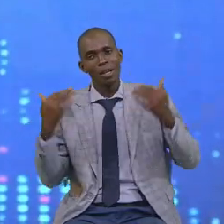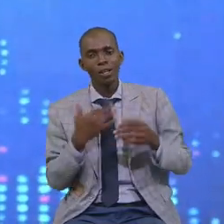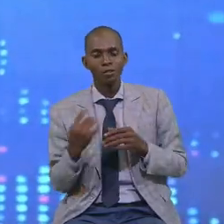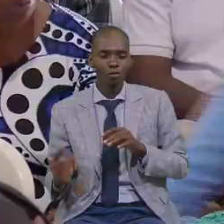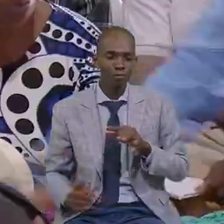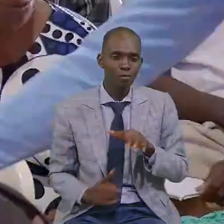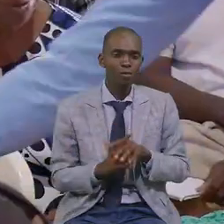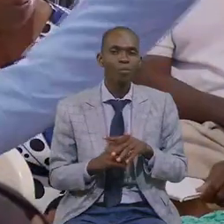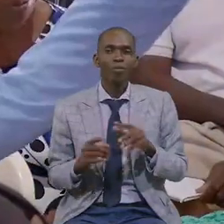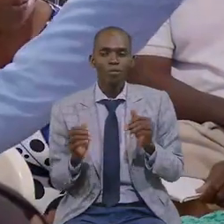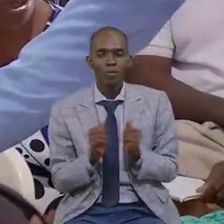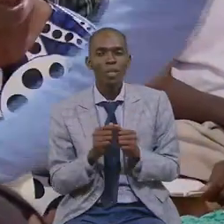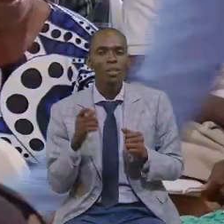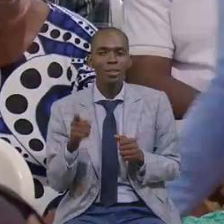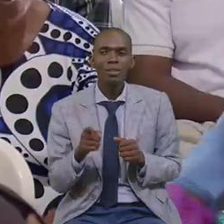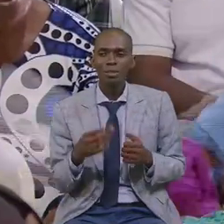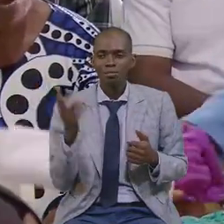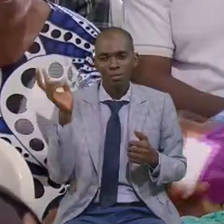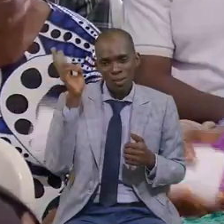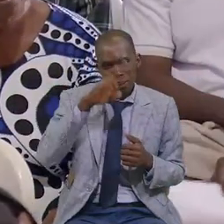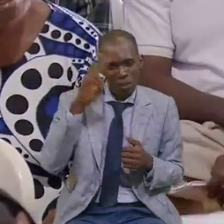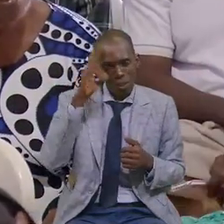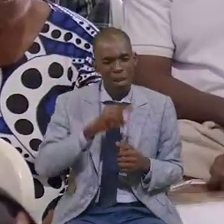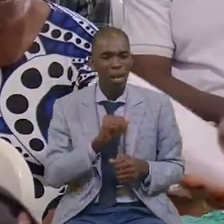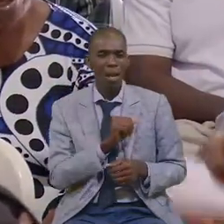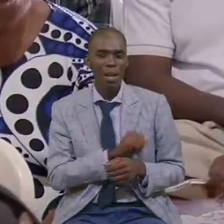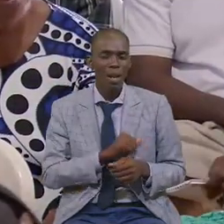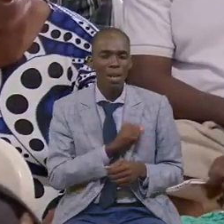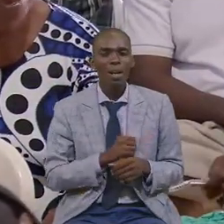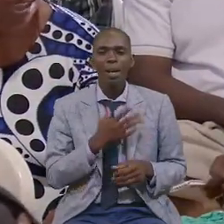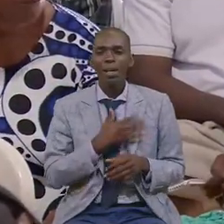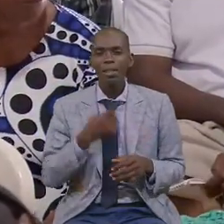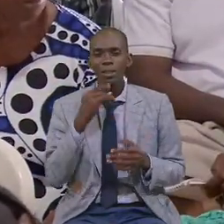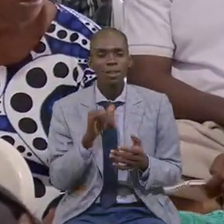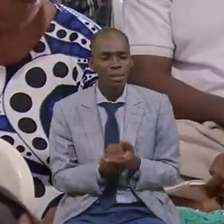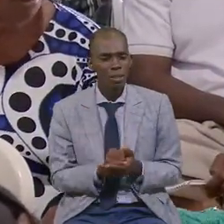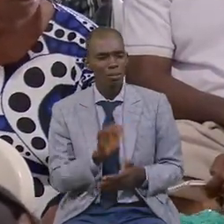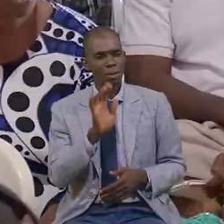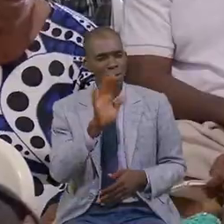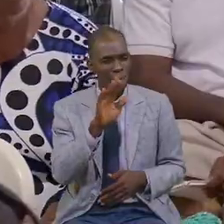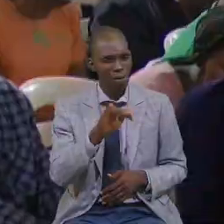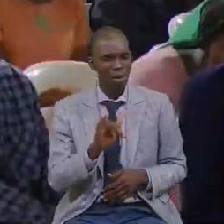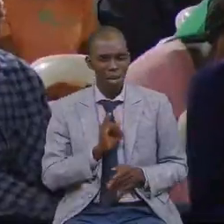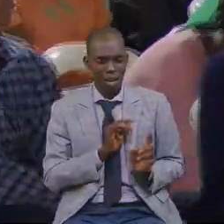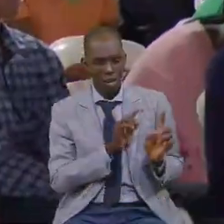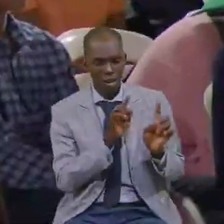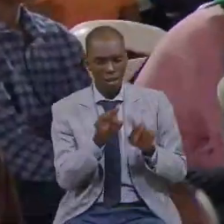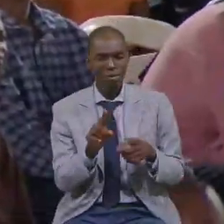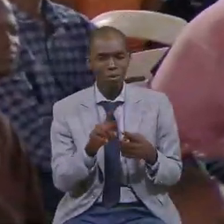his carefree, careless attitude, and you say, hey, I came so we can